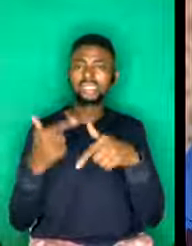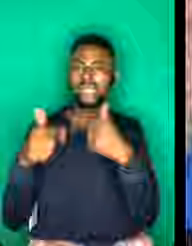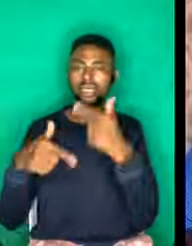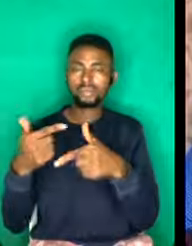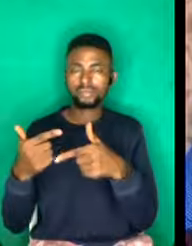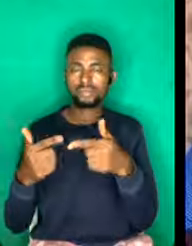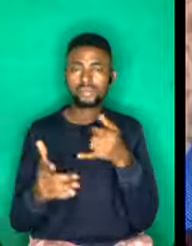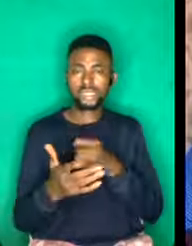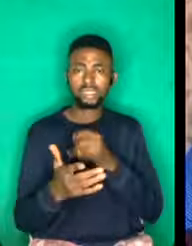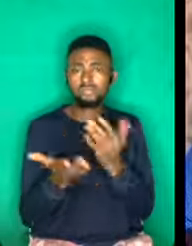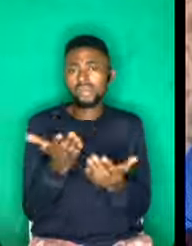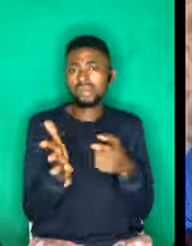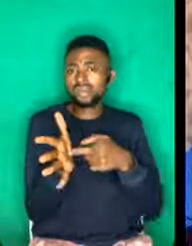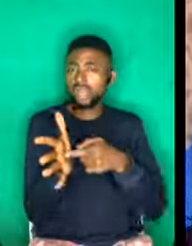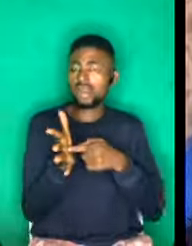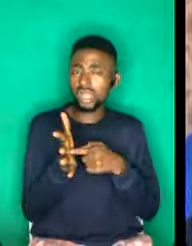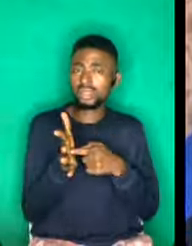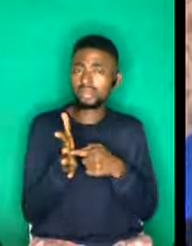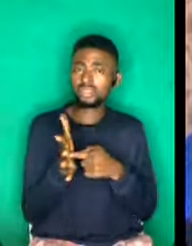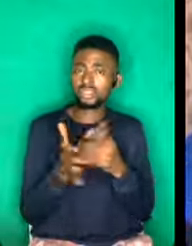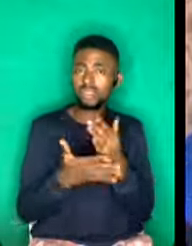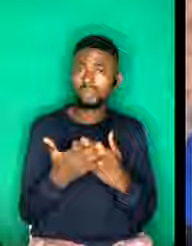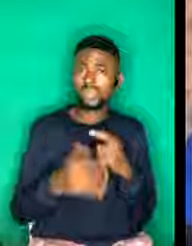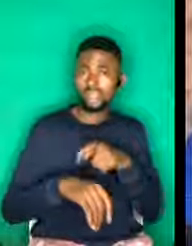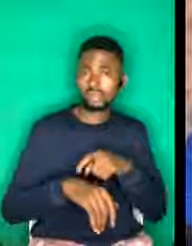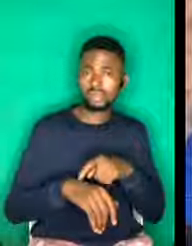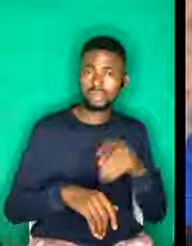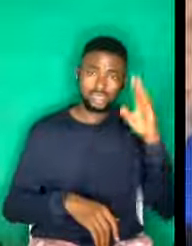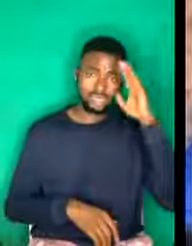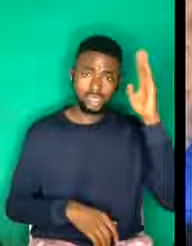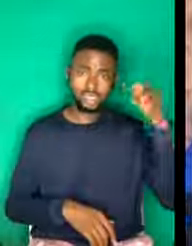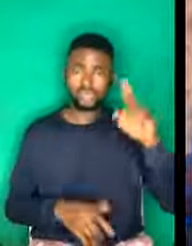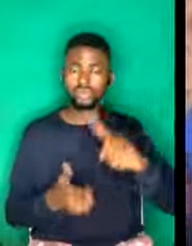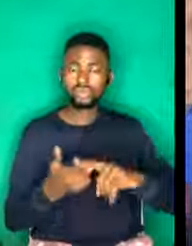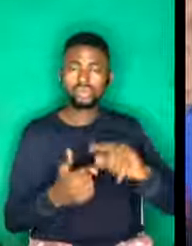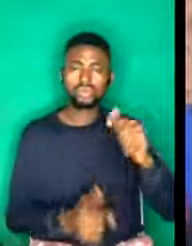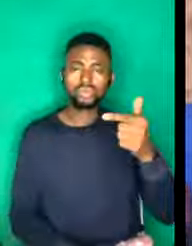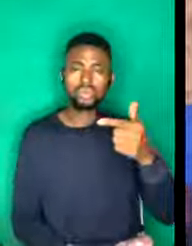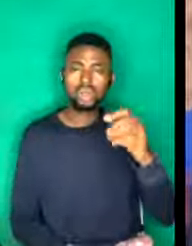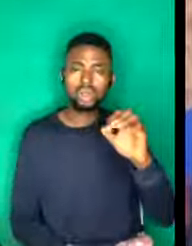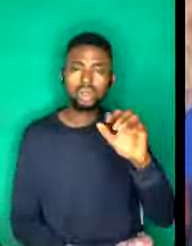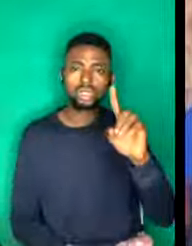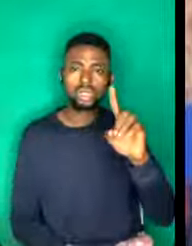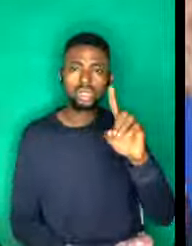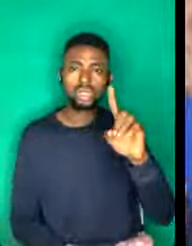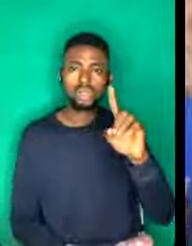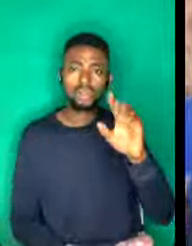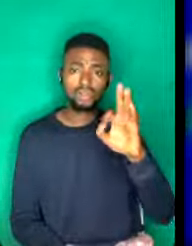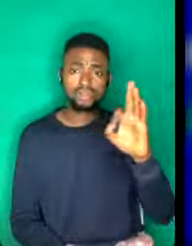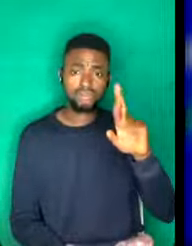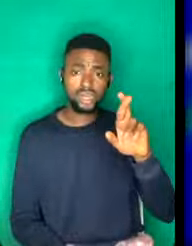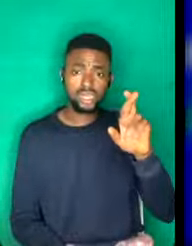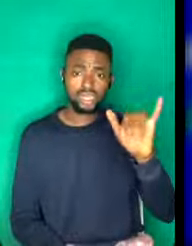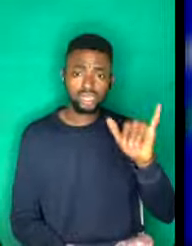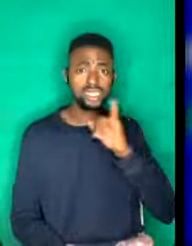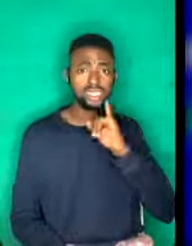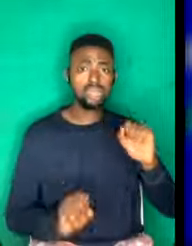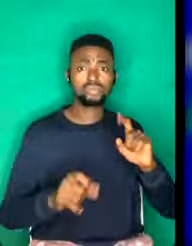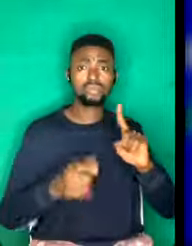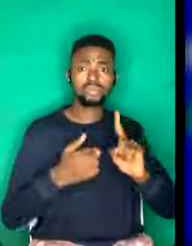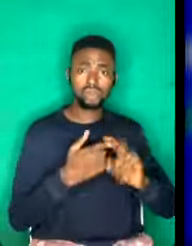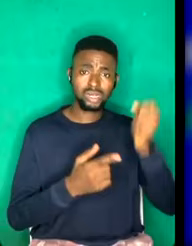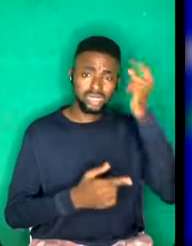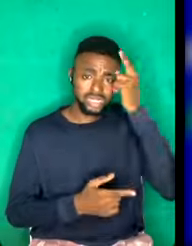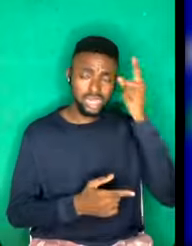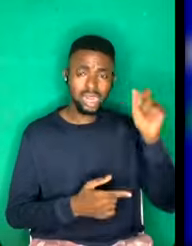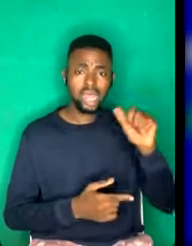might take you a while. Maybe, shout out to Godfrey. Maybe that's why Godfrey is able to understand Ambrose's sign. If